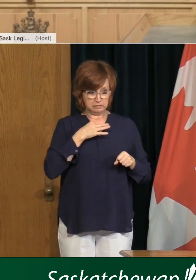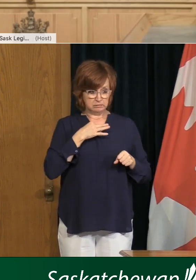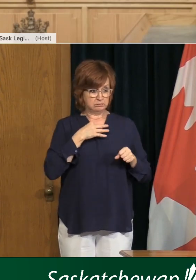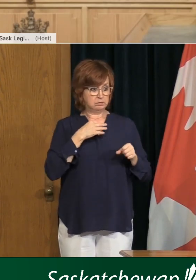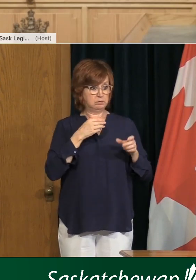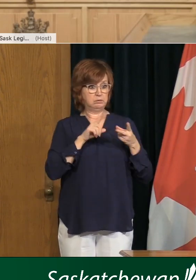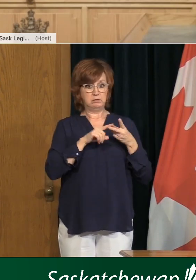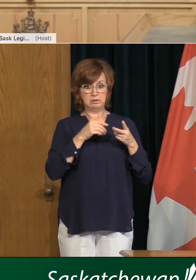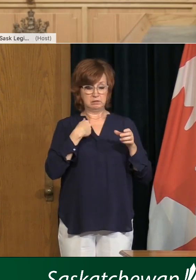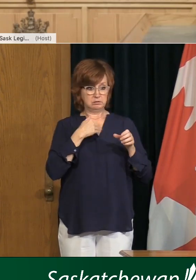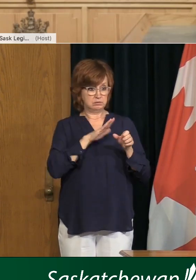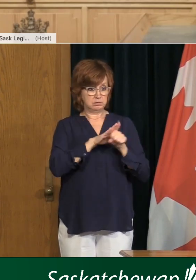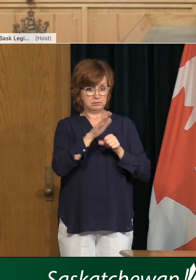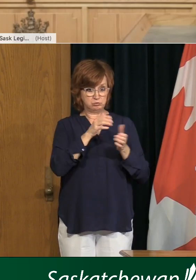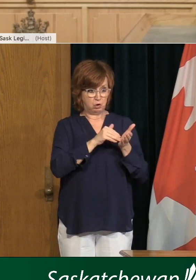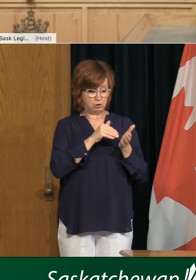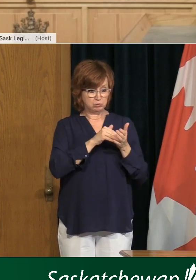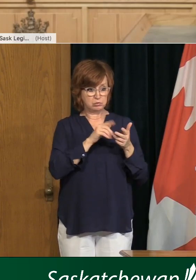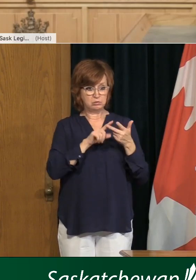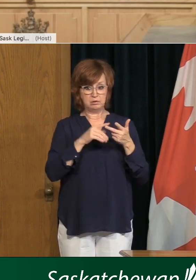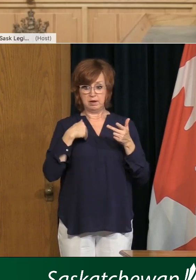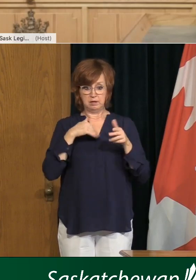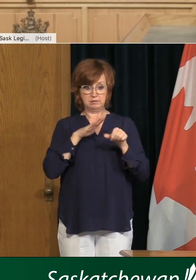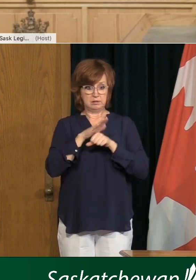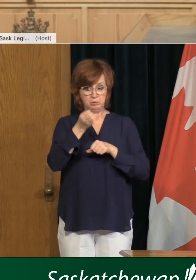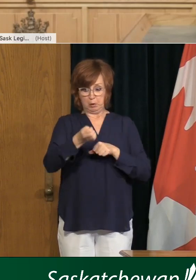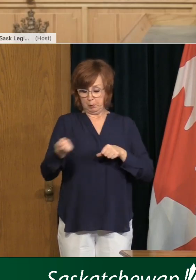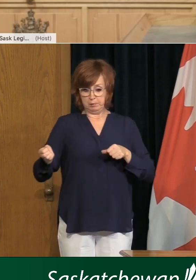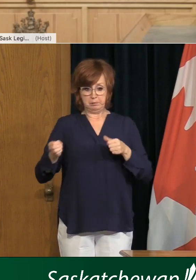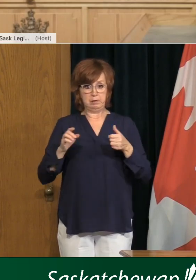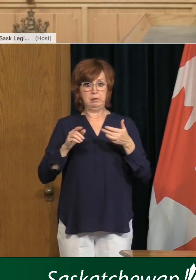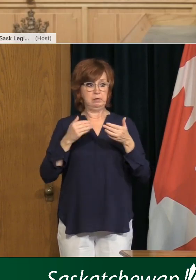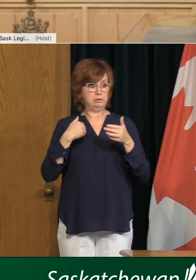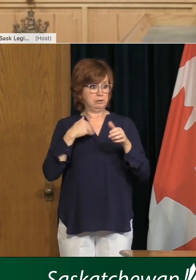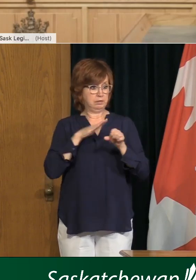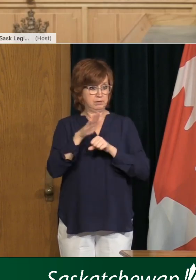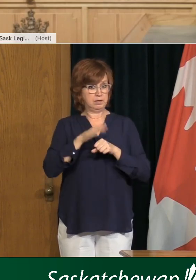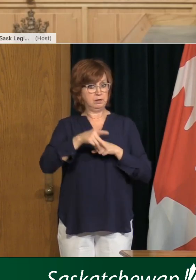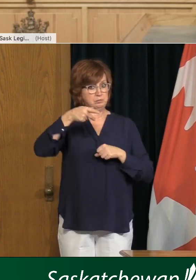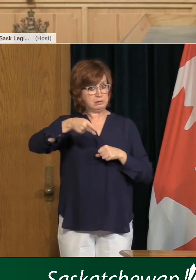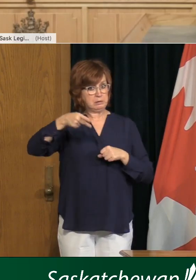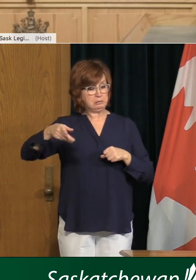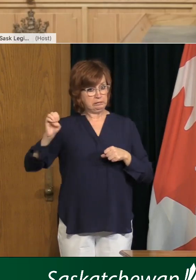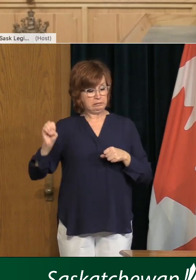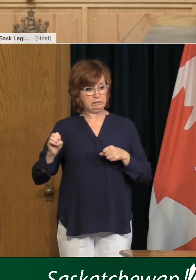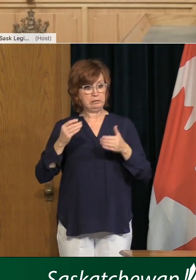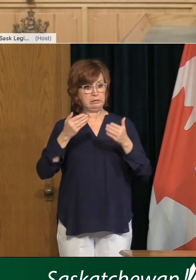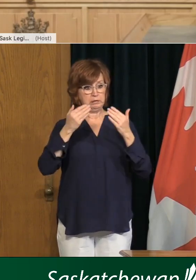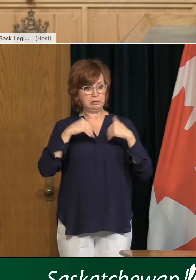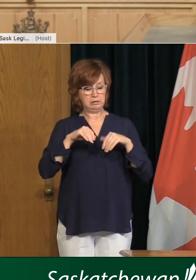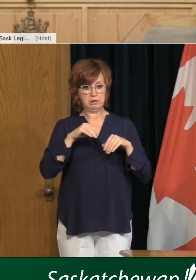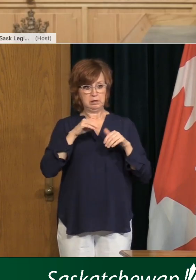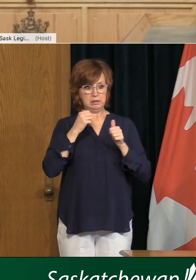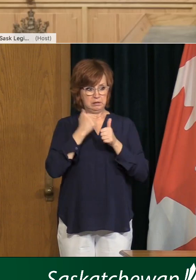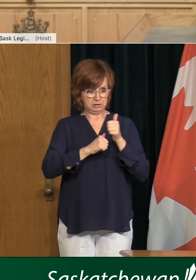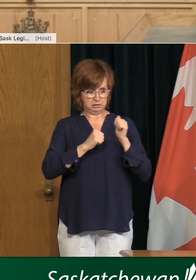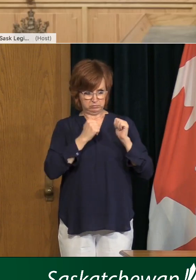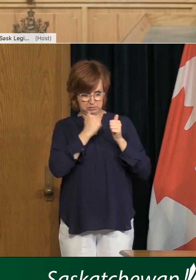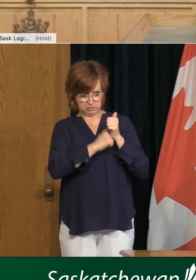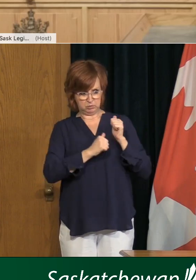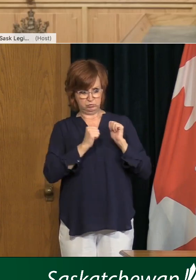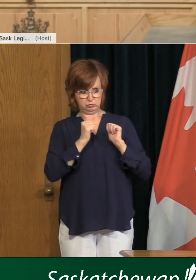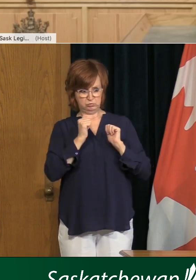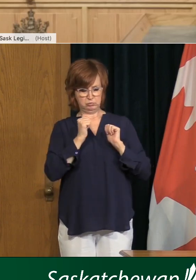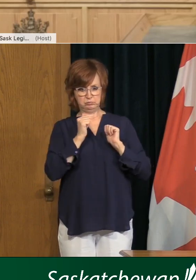physicians, supply chain, so the availability of PPE, as well as capacity within facilities to be